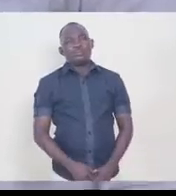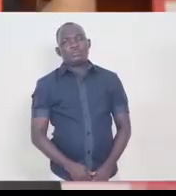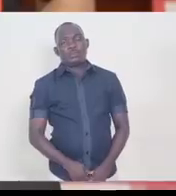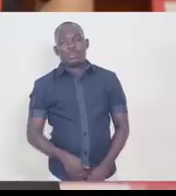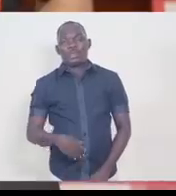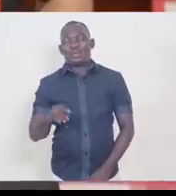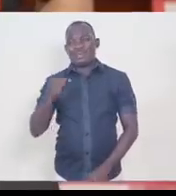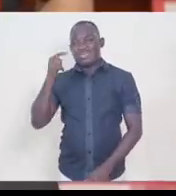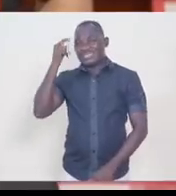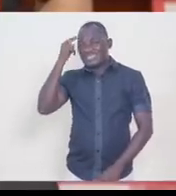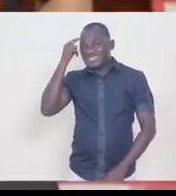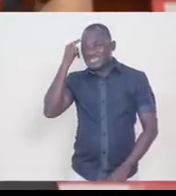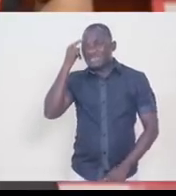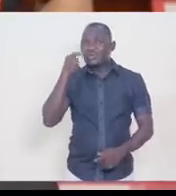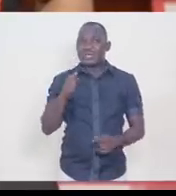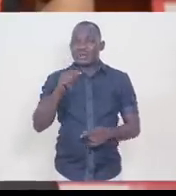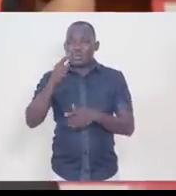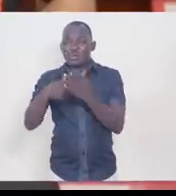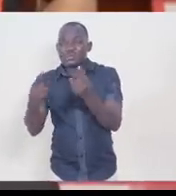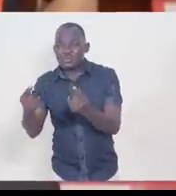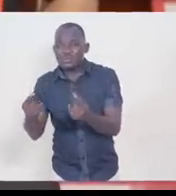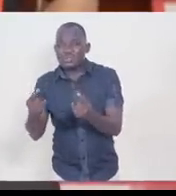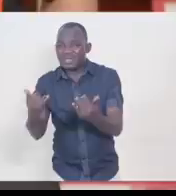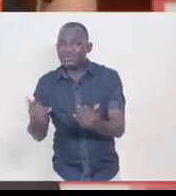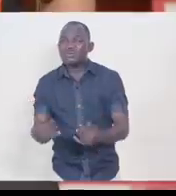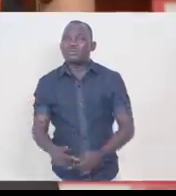And think carefully about what you do next.